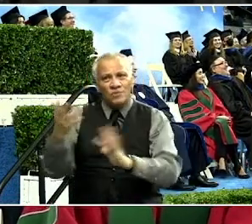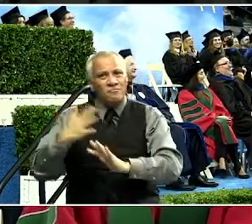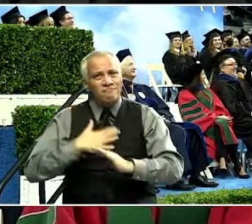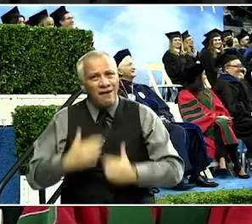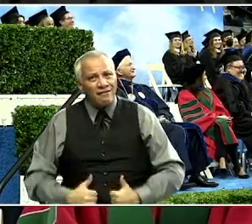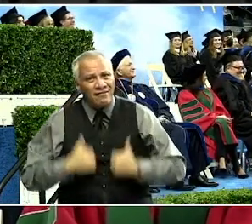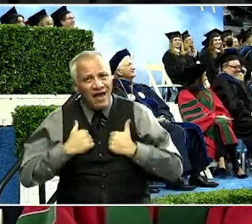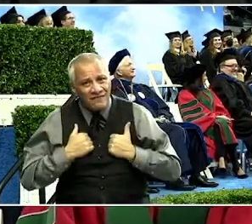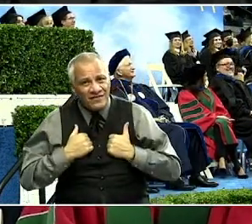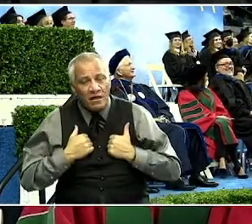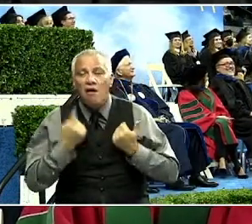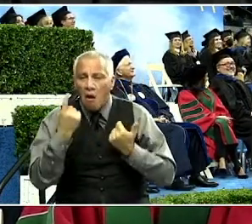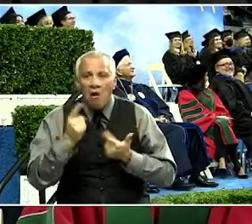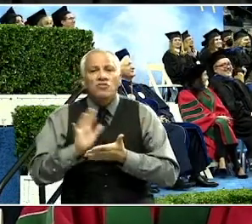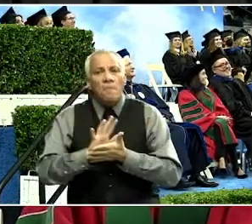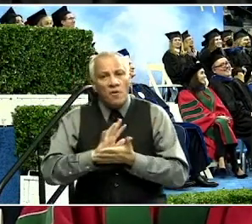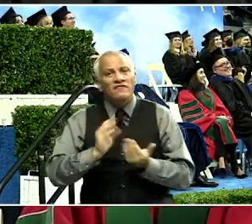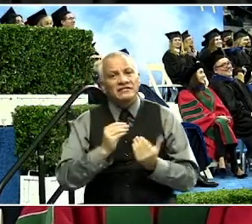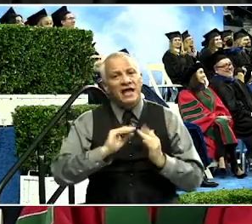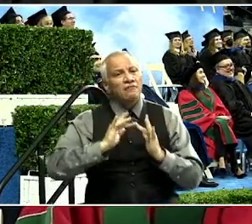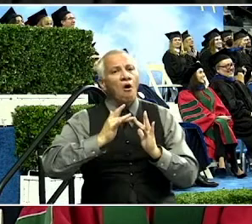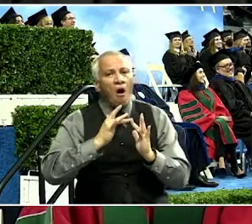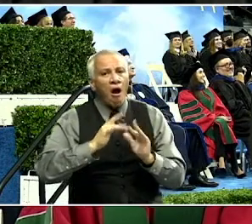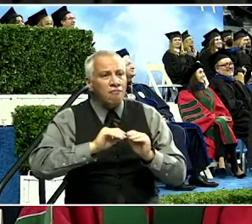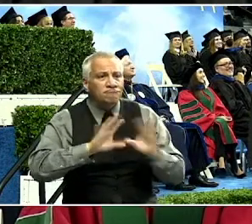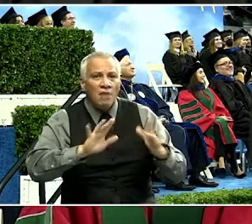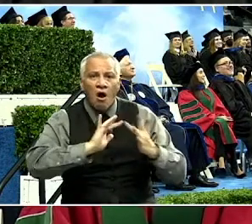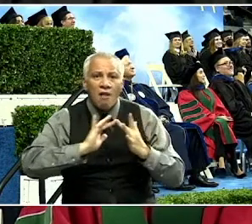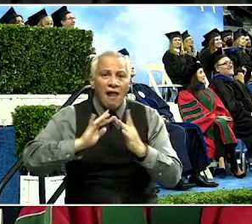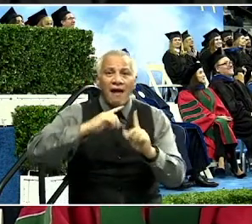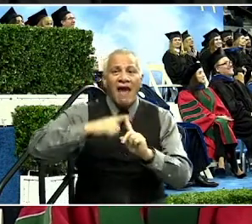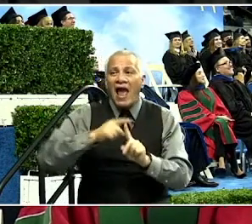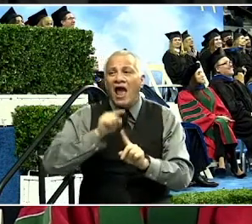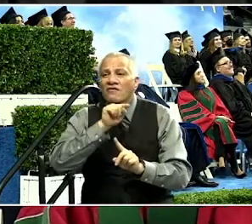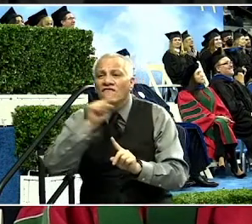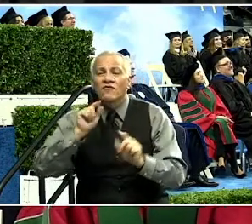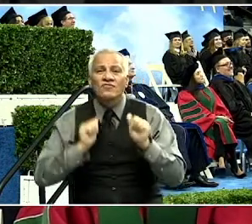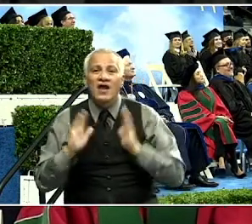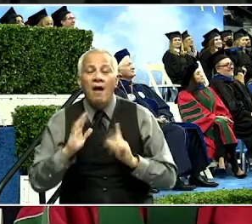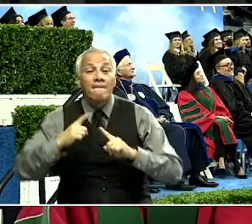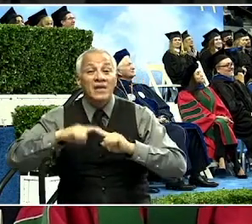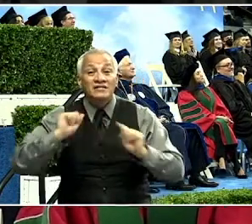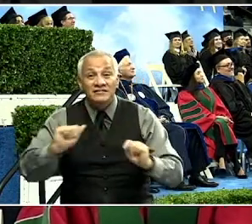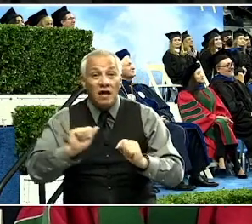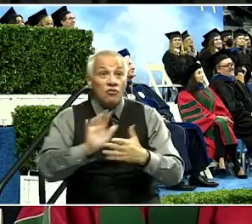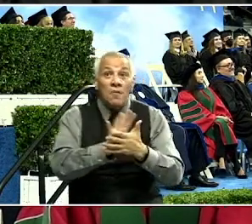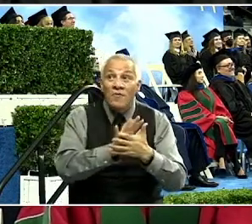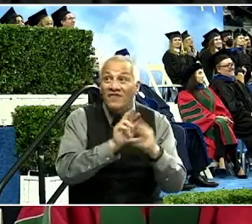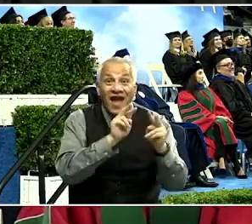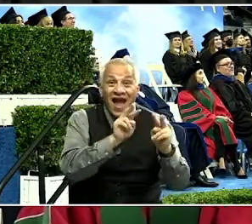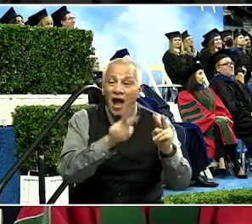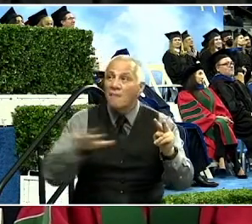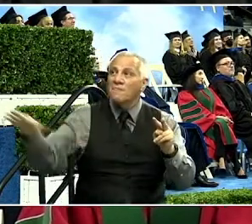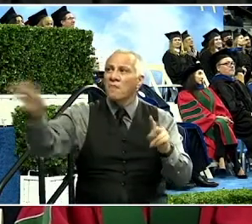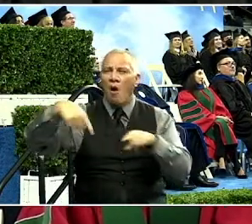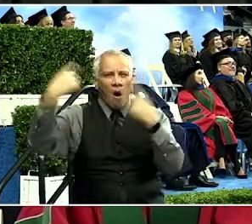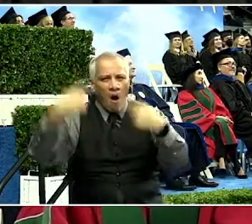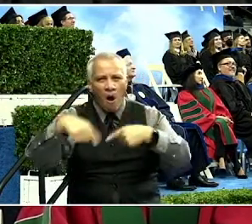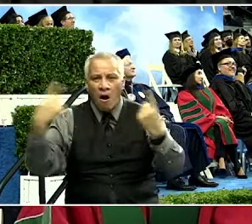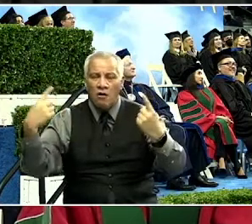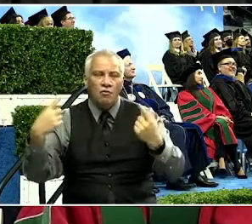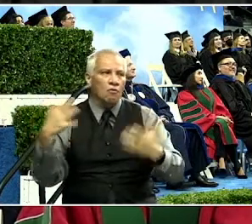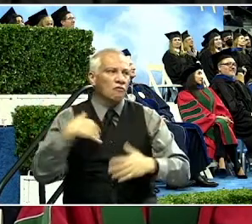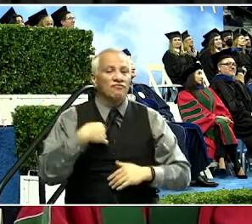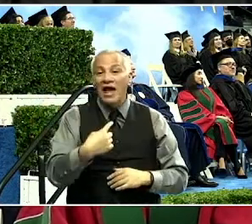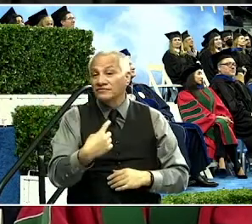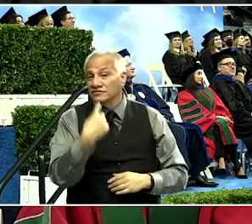Now, while the movie did end up coming out online and in a few independent theaters, the whole thing was overshadowed by the controversy surrounding it. It sucked, I